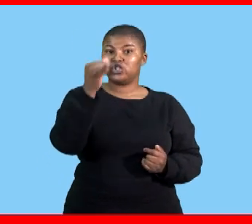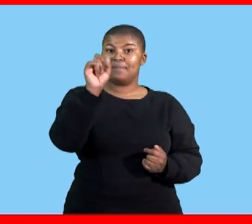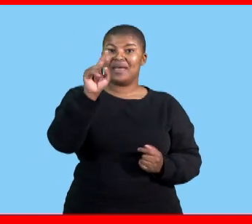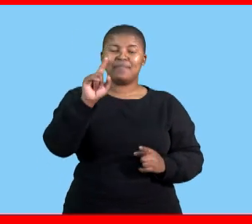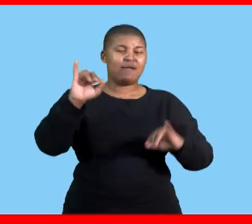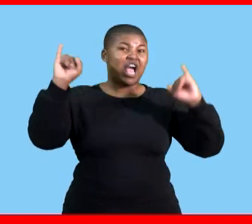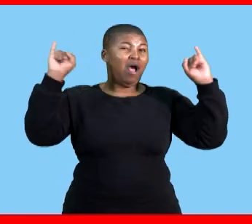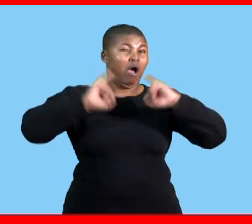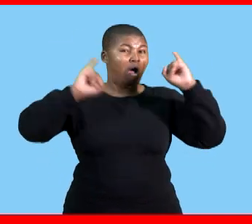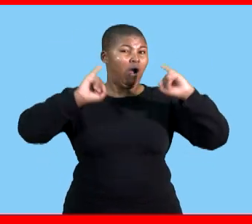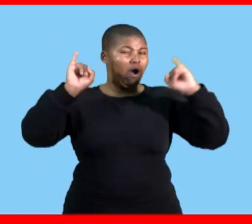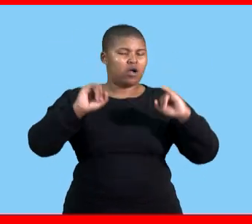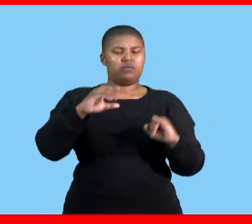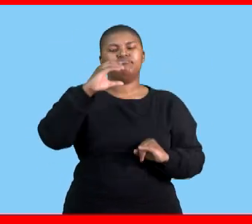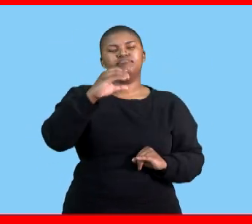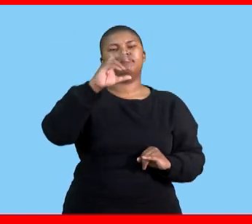crisis.